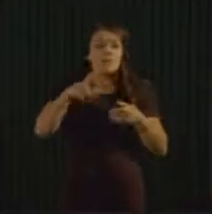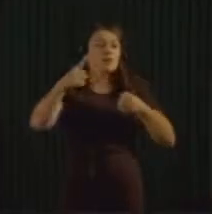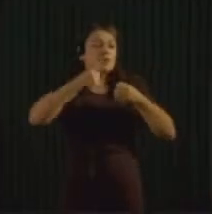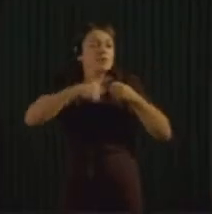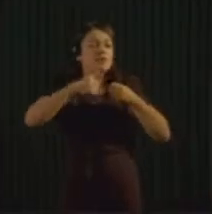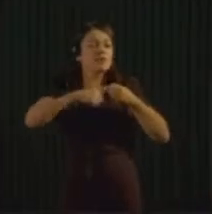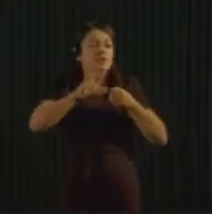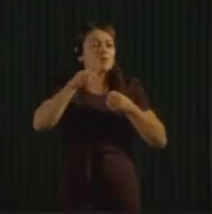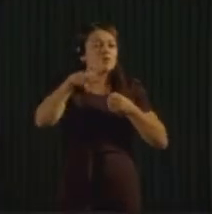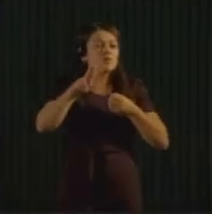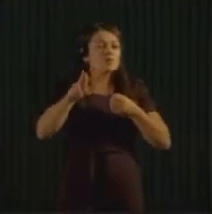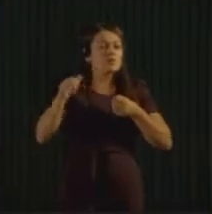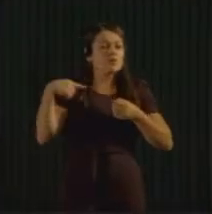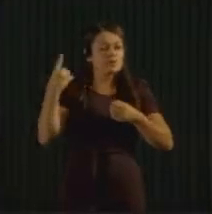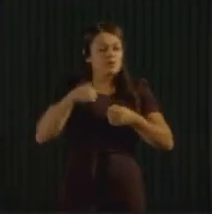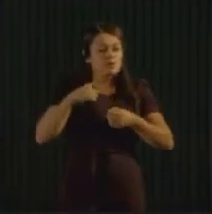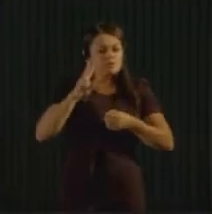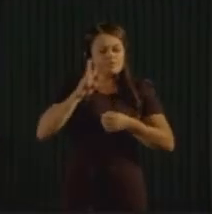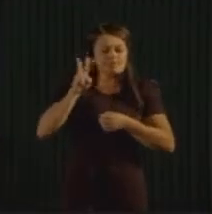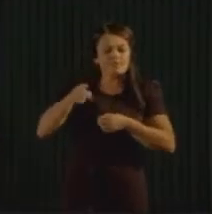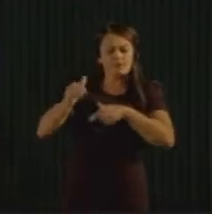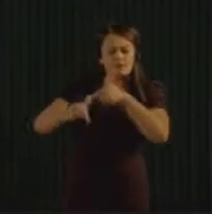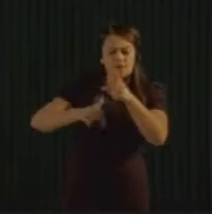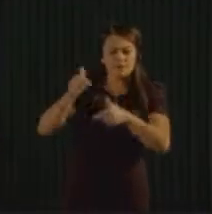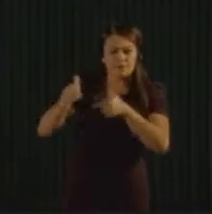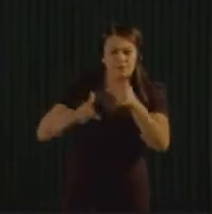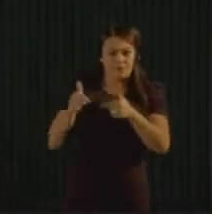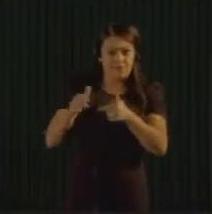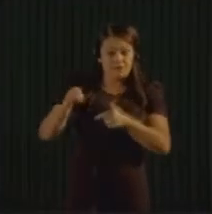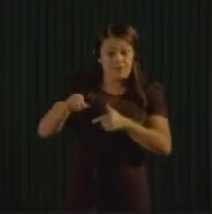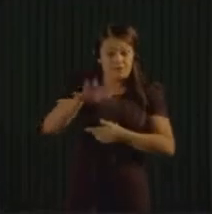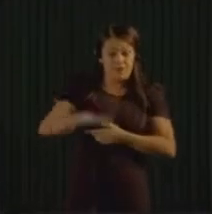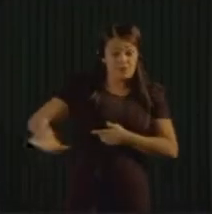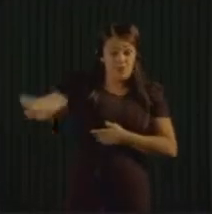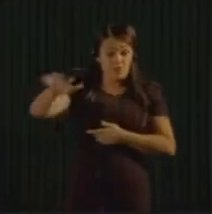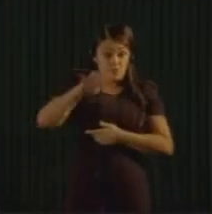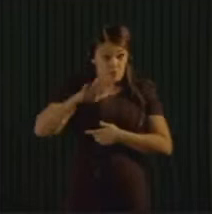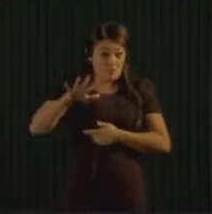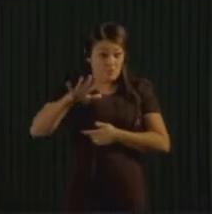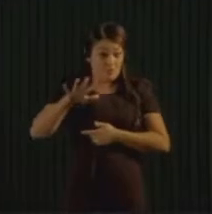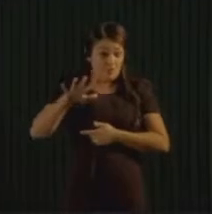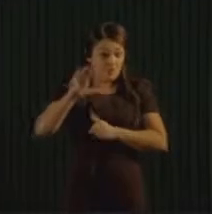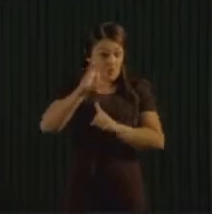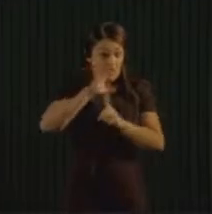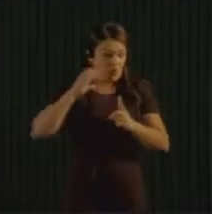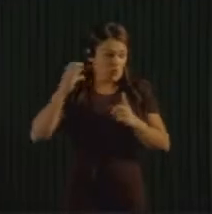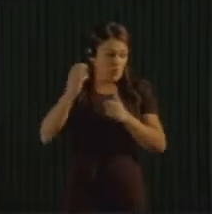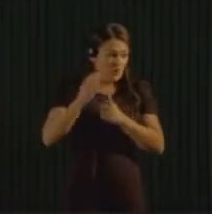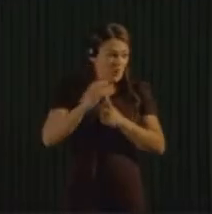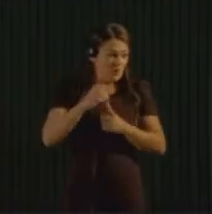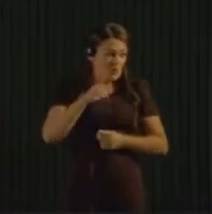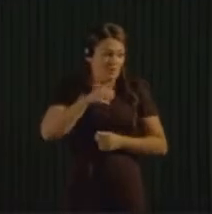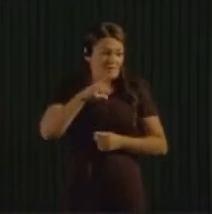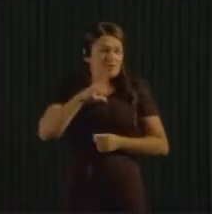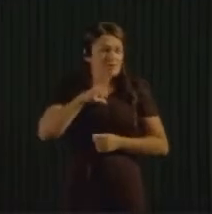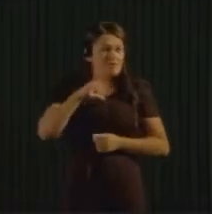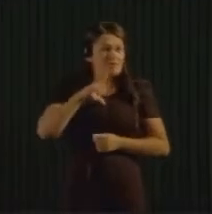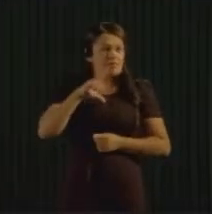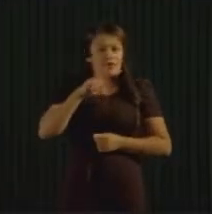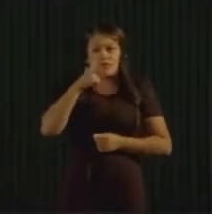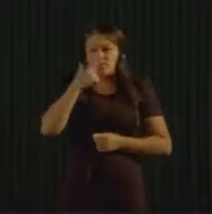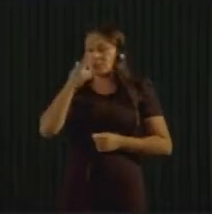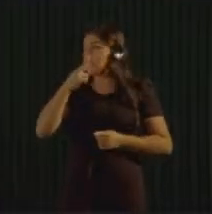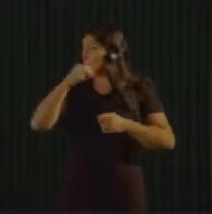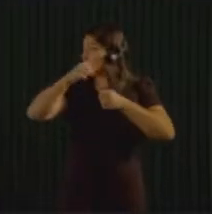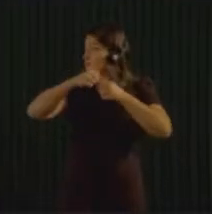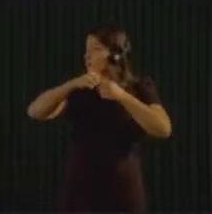this community, we take bottom-up community design procedure. So we work